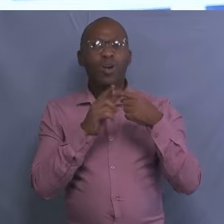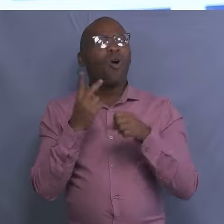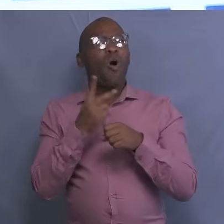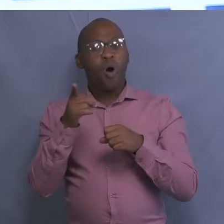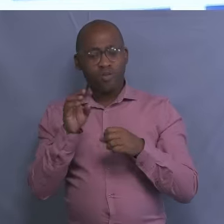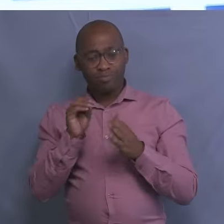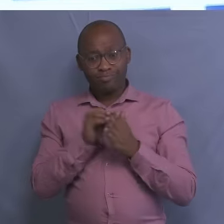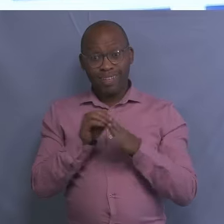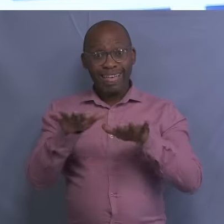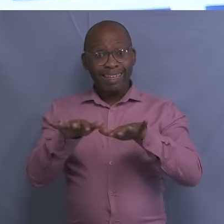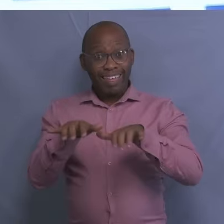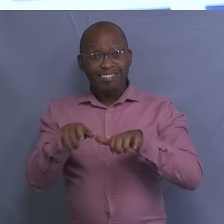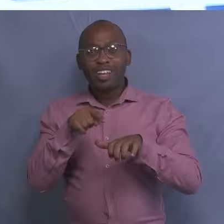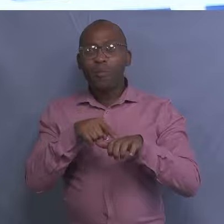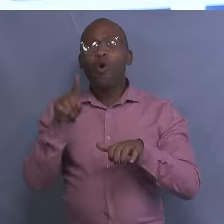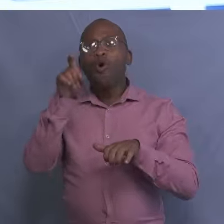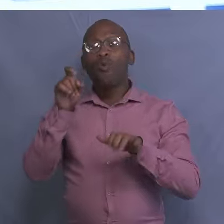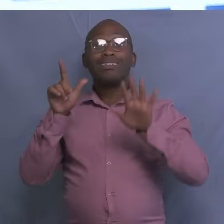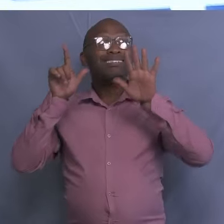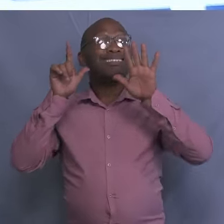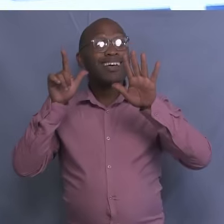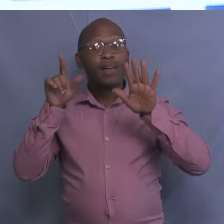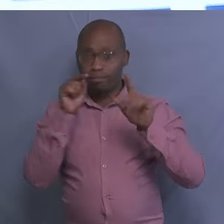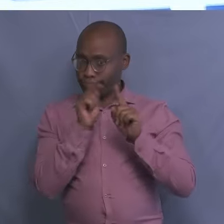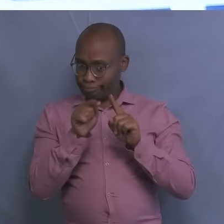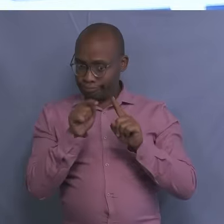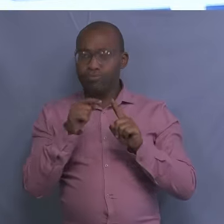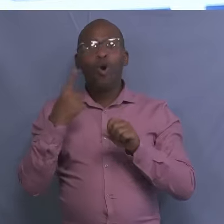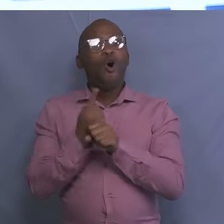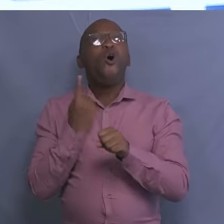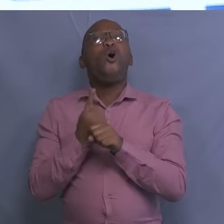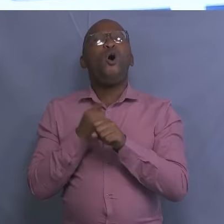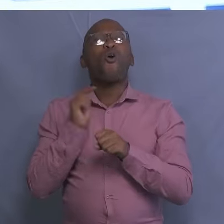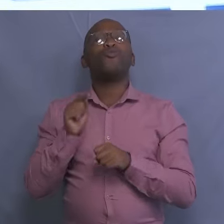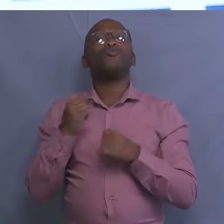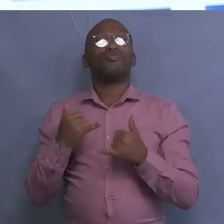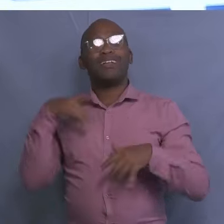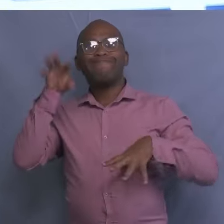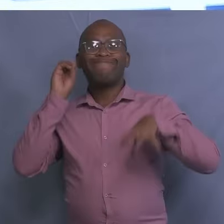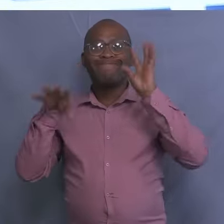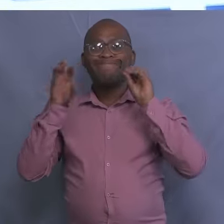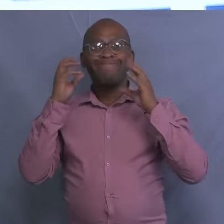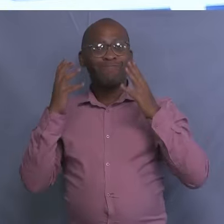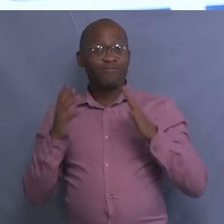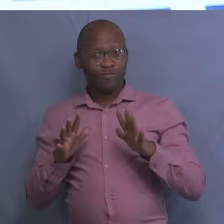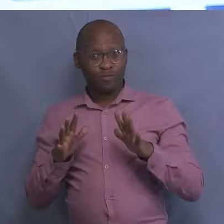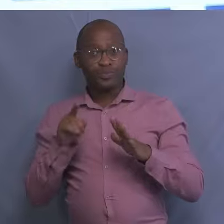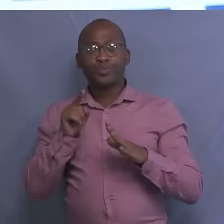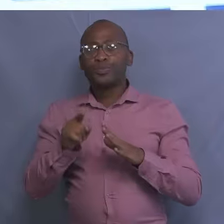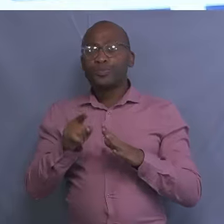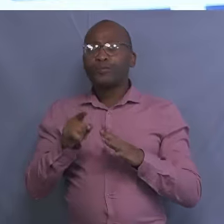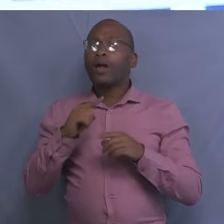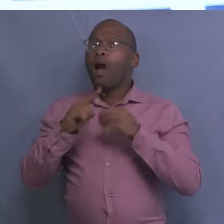your trial exam and in your final examination. And business sectors covers the professional image,